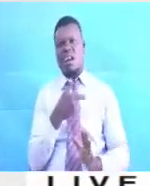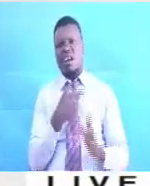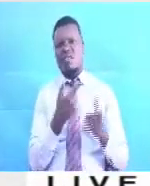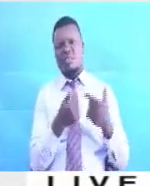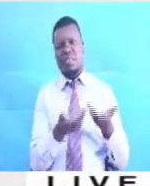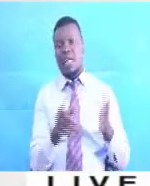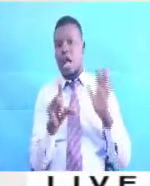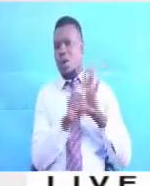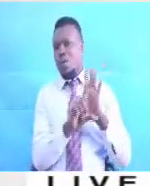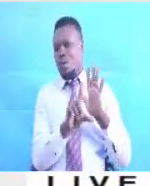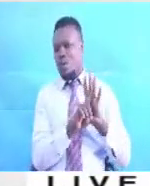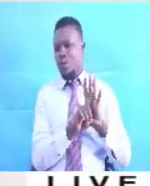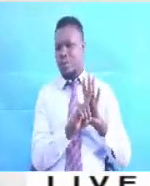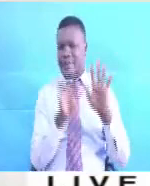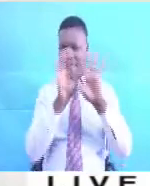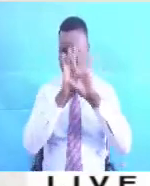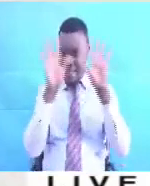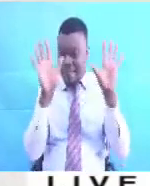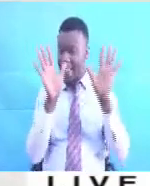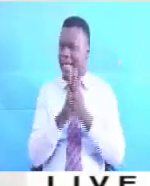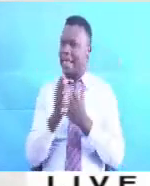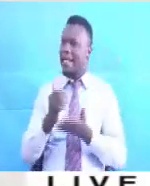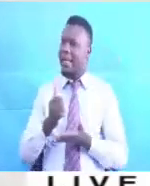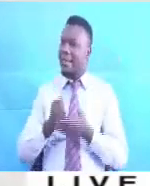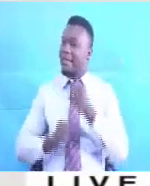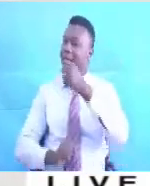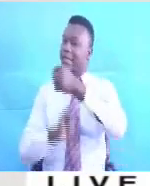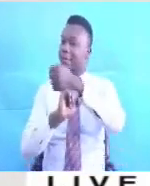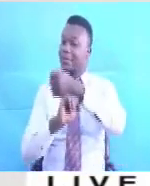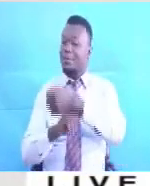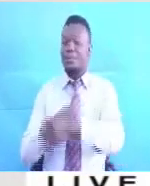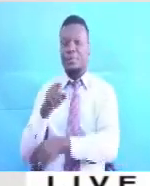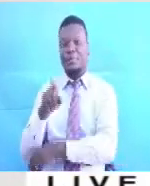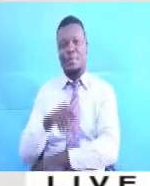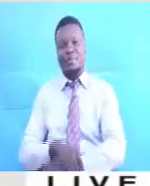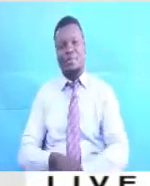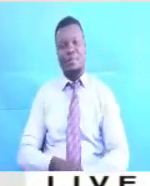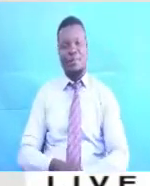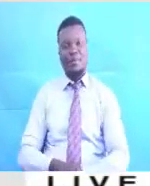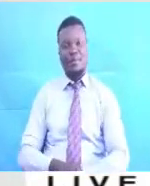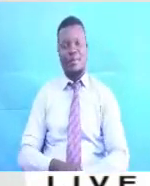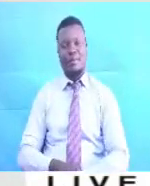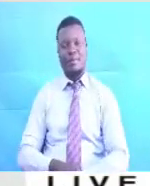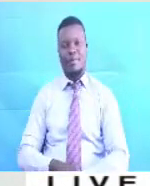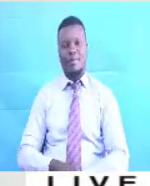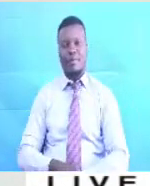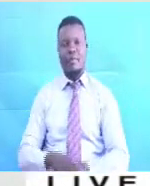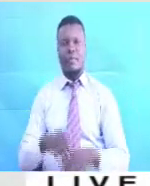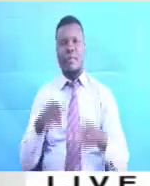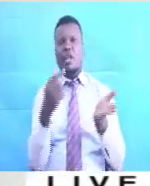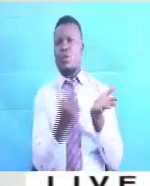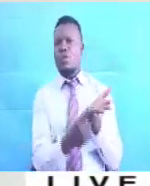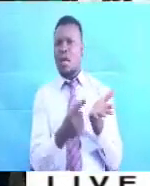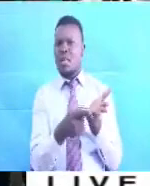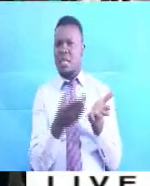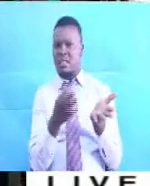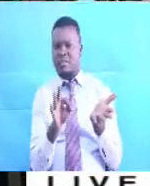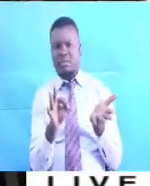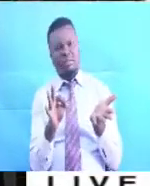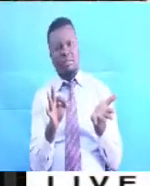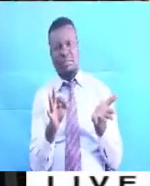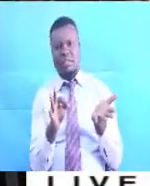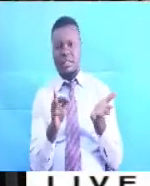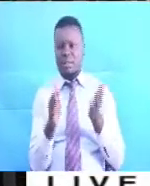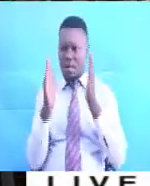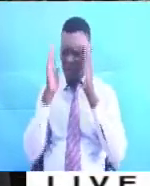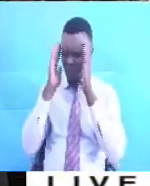laws which are supportive, and we are a country where, if I use the field of agriculture,